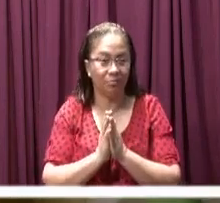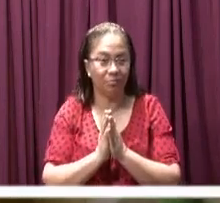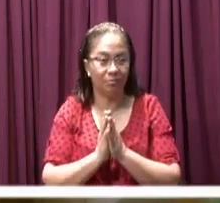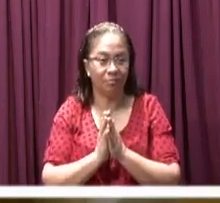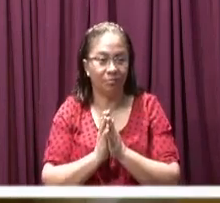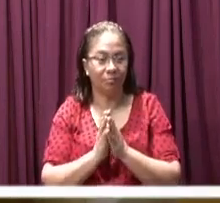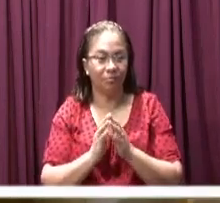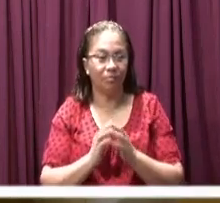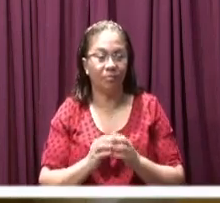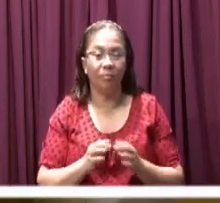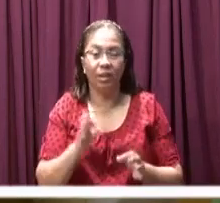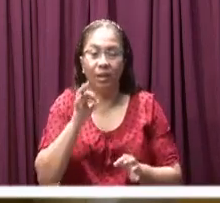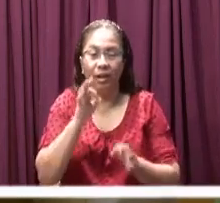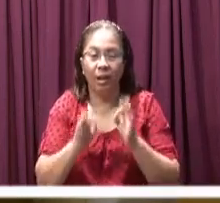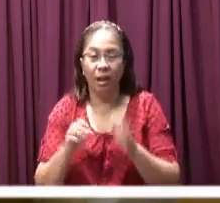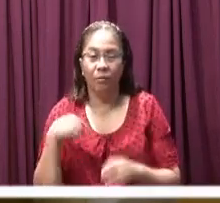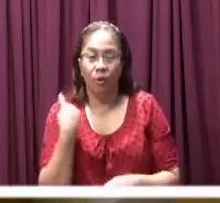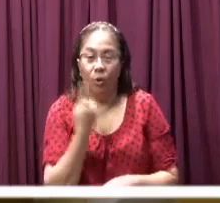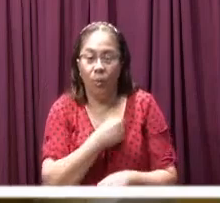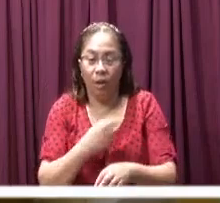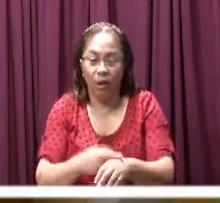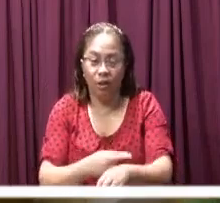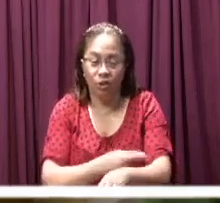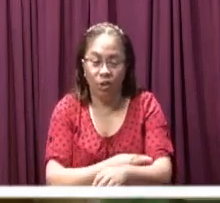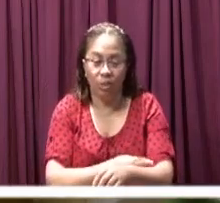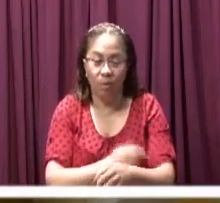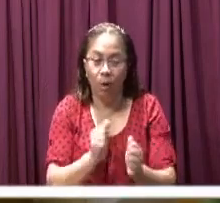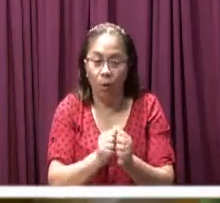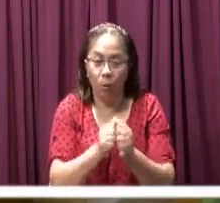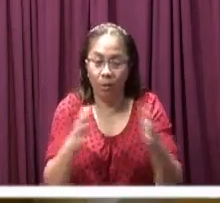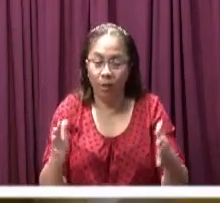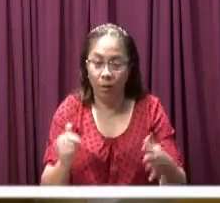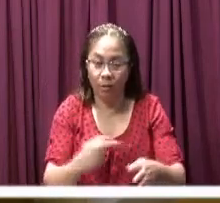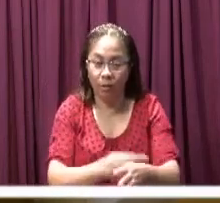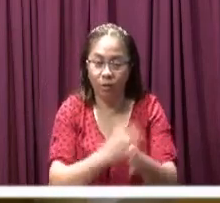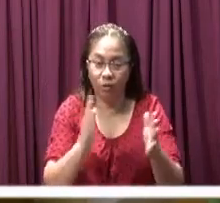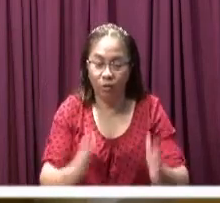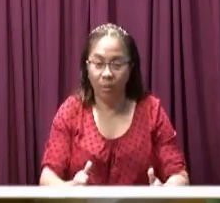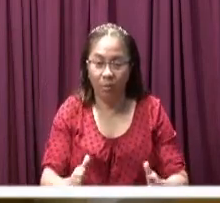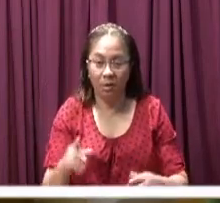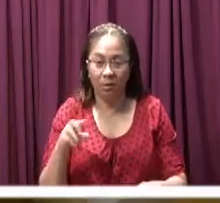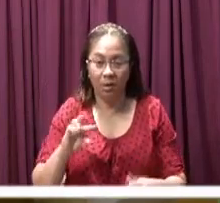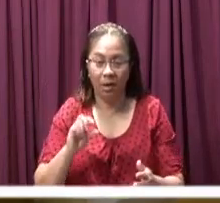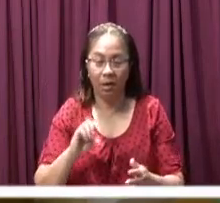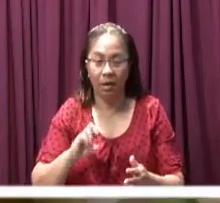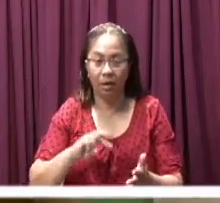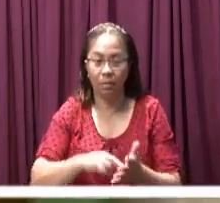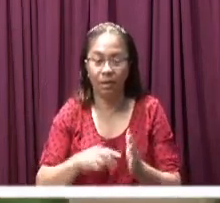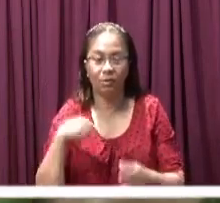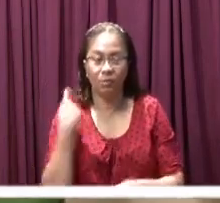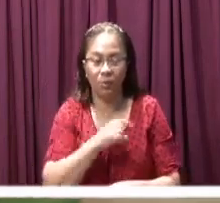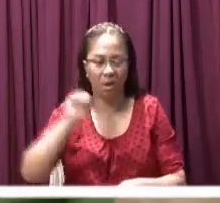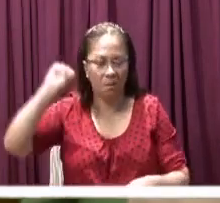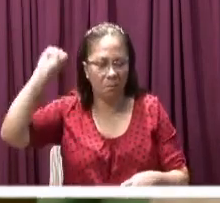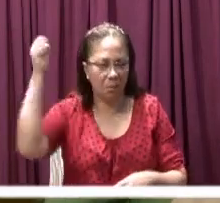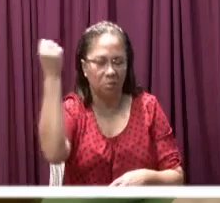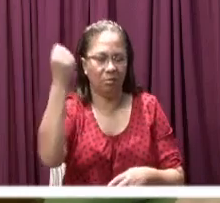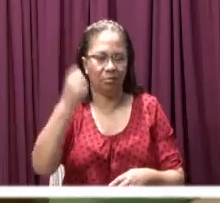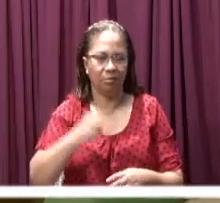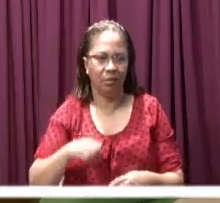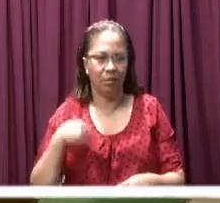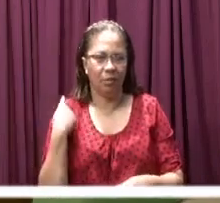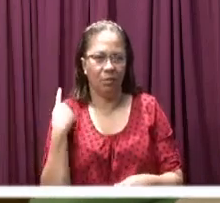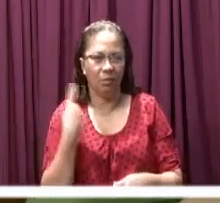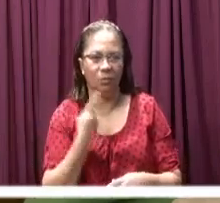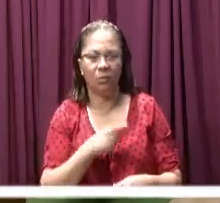in the state where we are in rebellion to God, and what we want is to do what we want. We want to do us. We don't want to